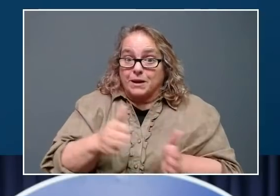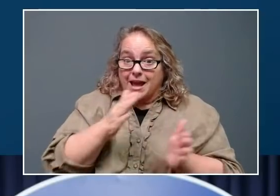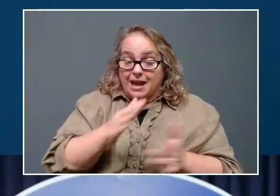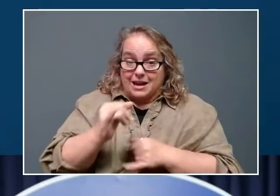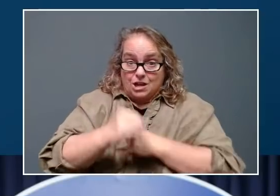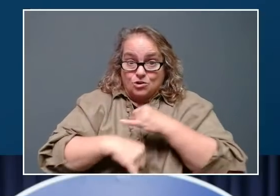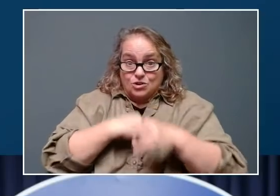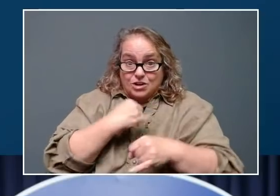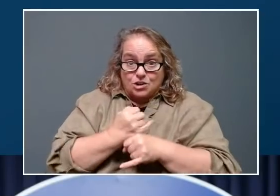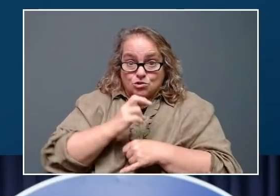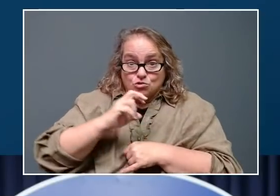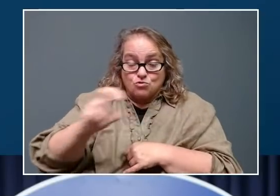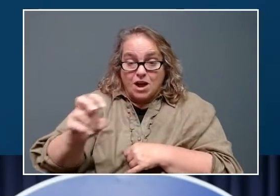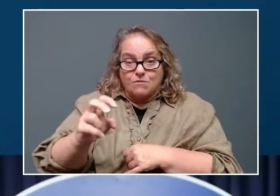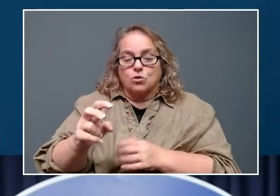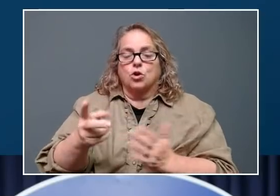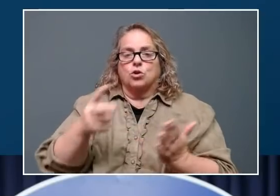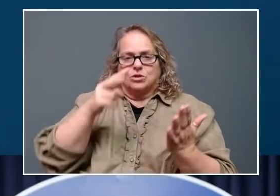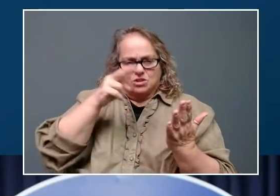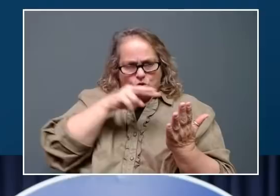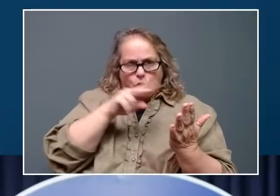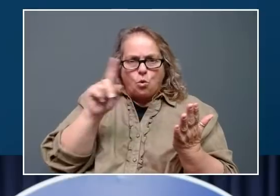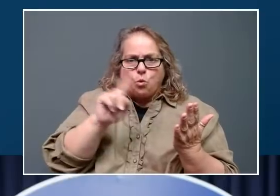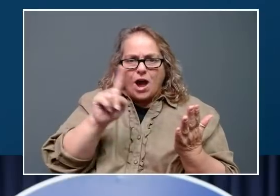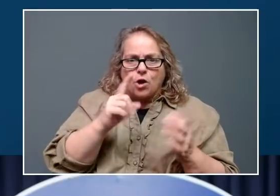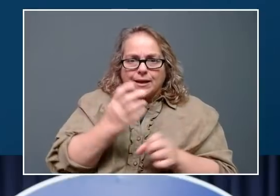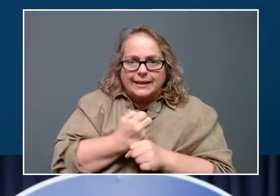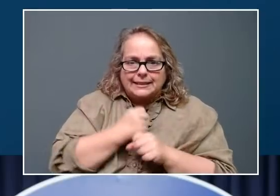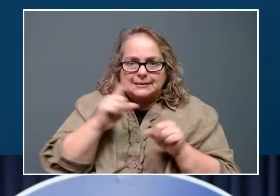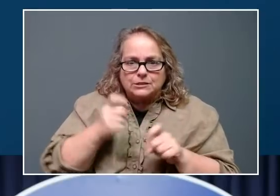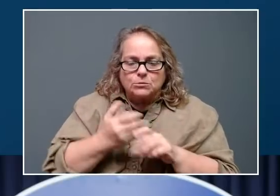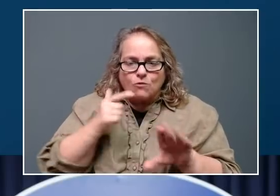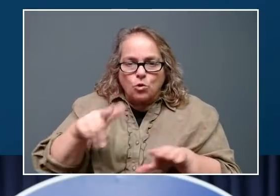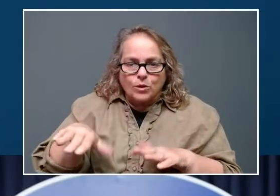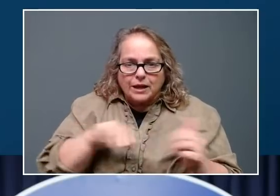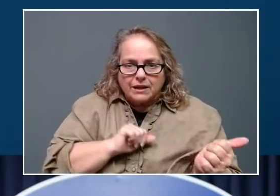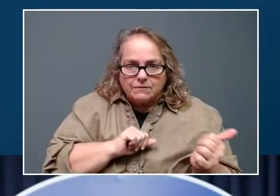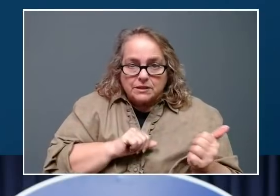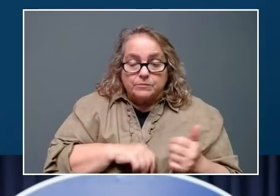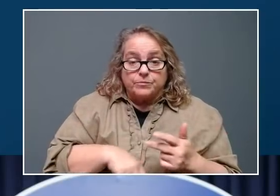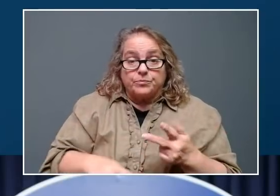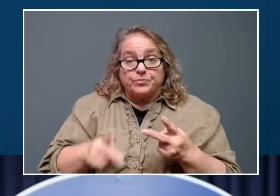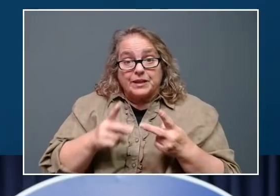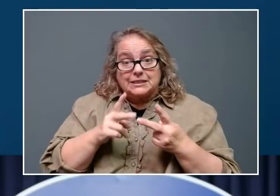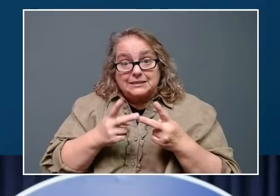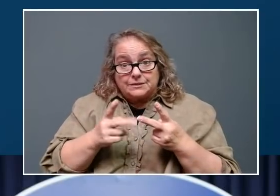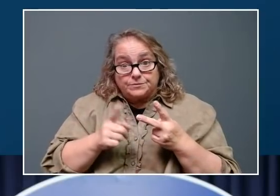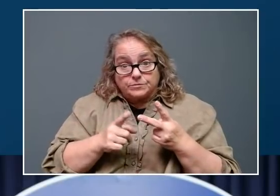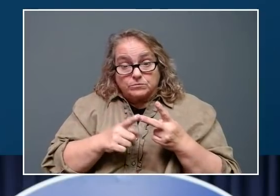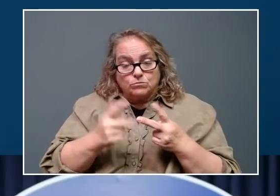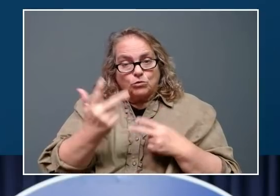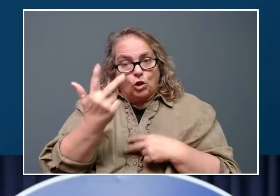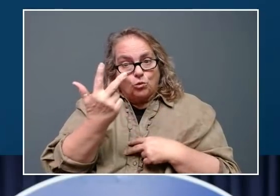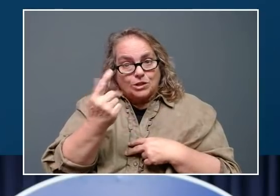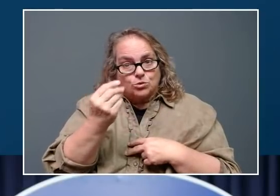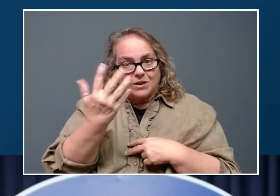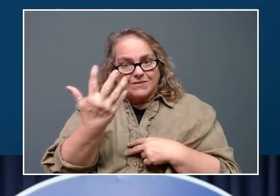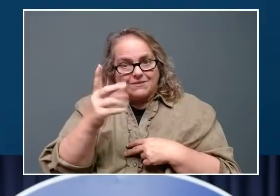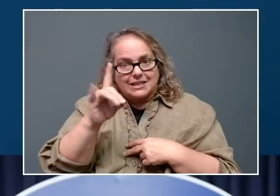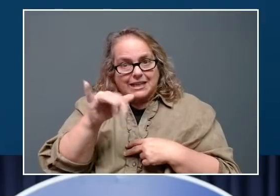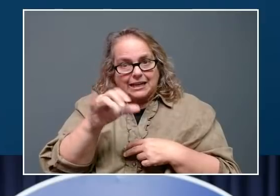tested before you leave. Second, you should get tested 3 to 5 days after your